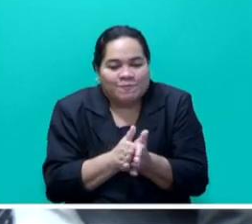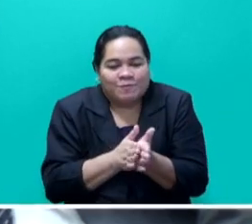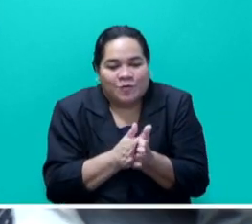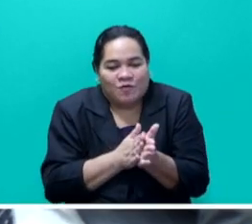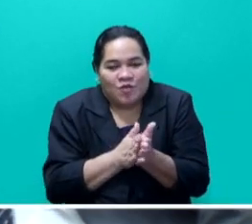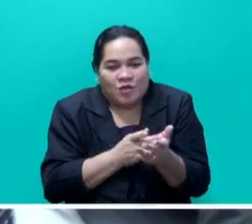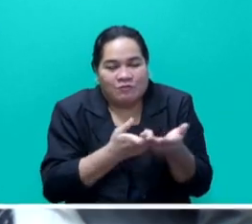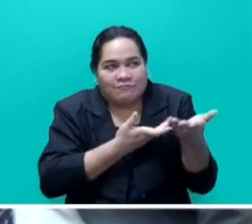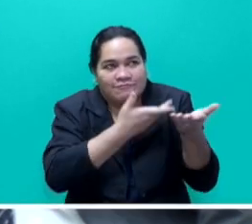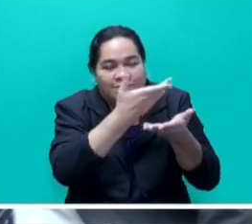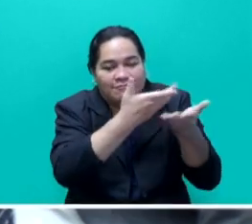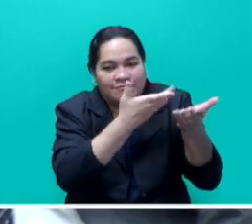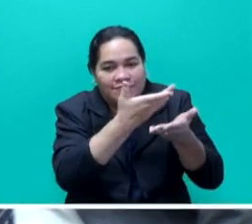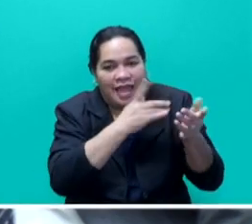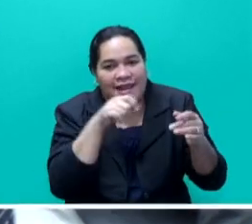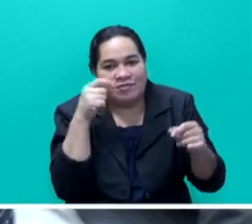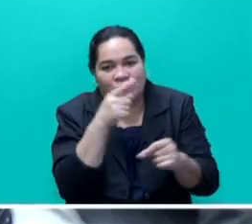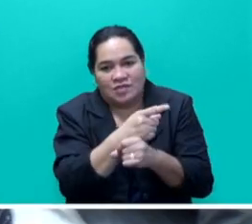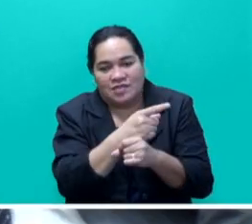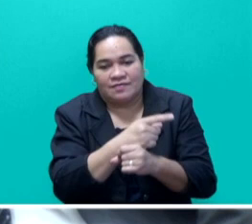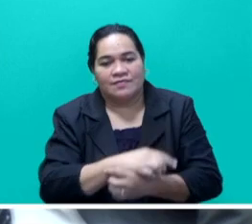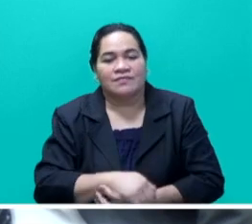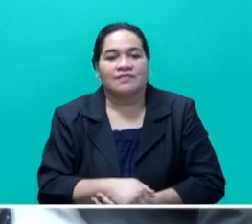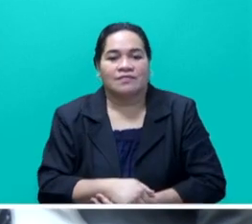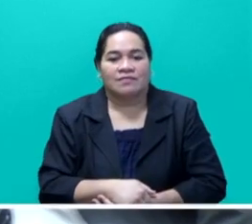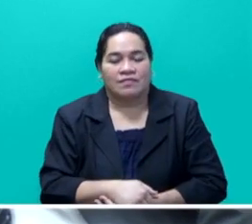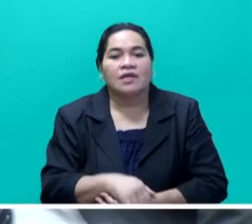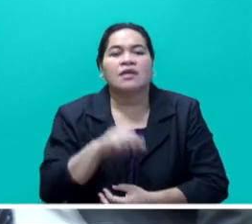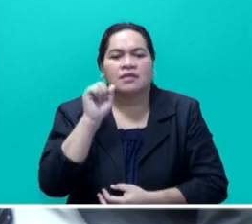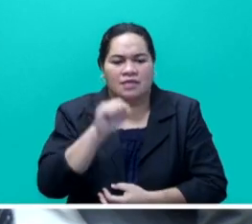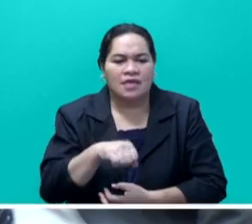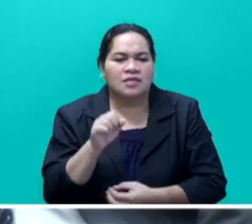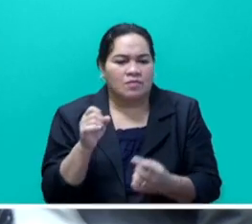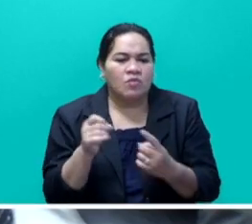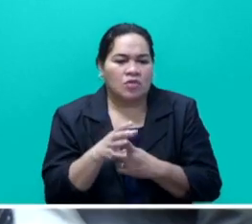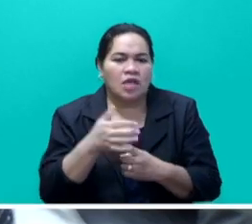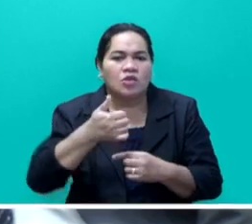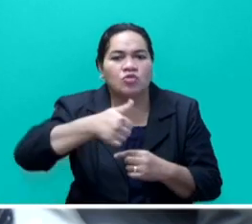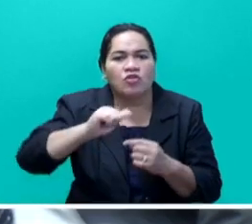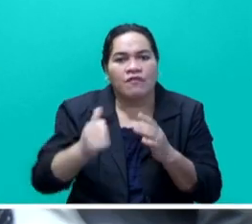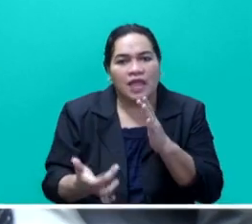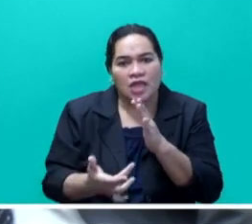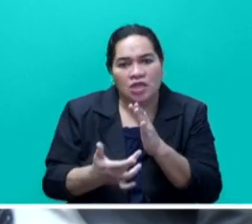week, Mr. Speaker, sir. And of course the use of technology and